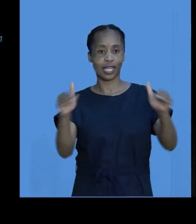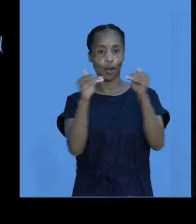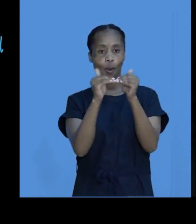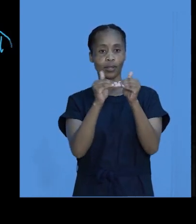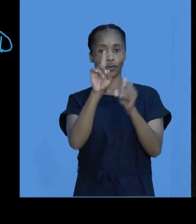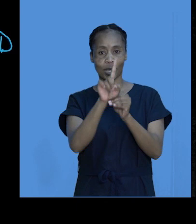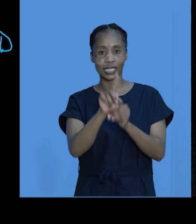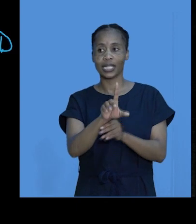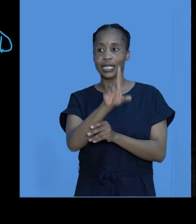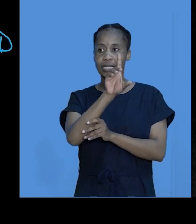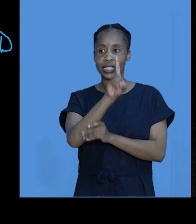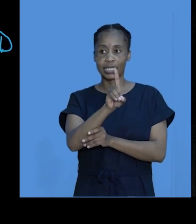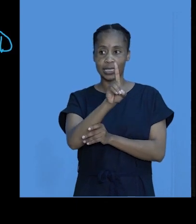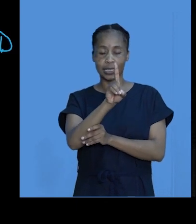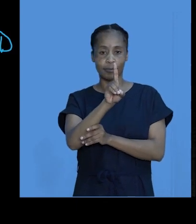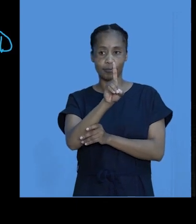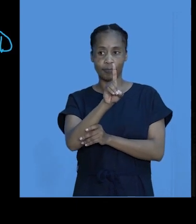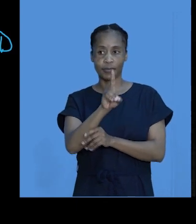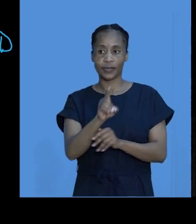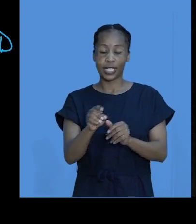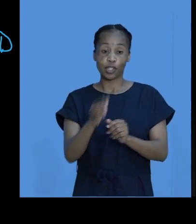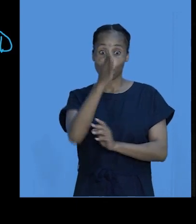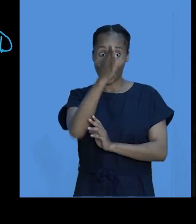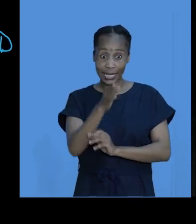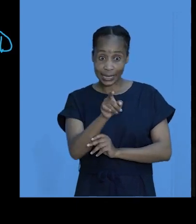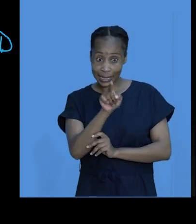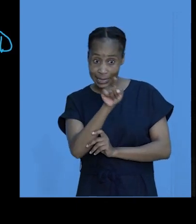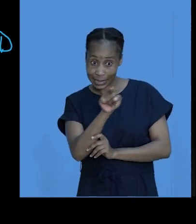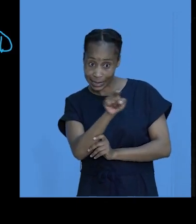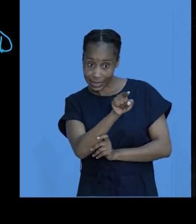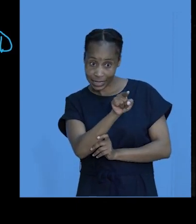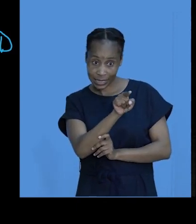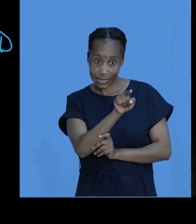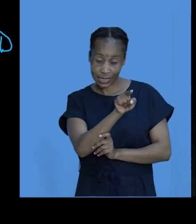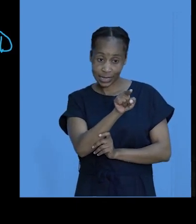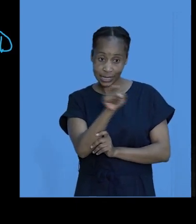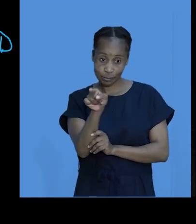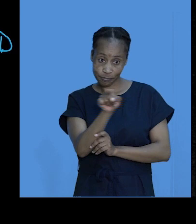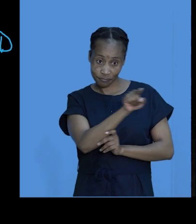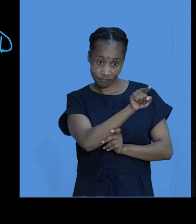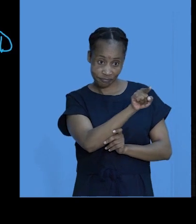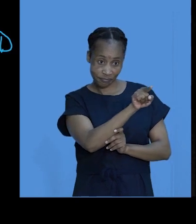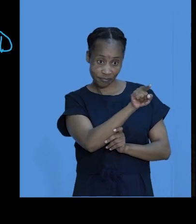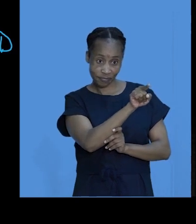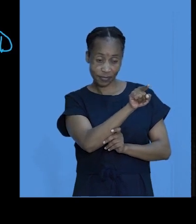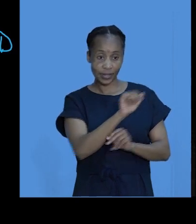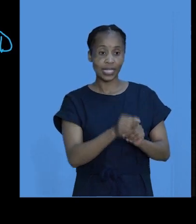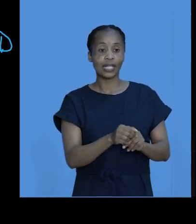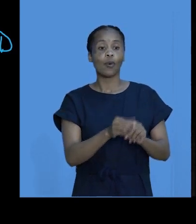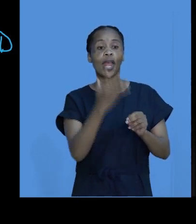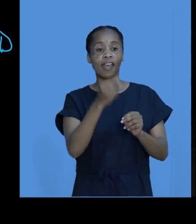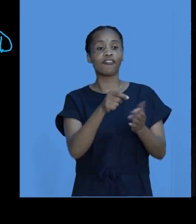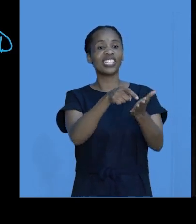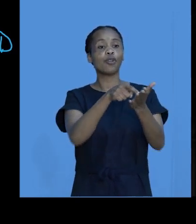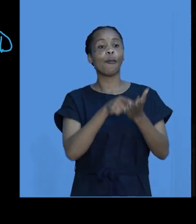equals to D there, right? And straight down there, you look at our vertical axis, where there is our